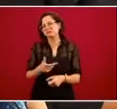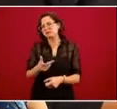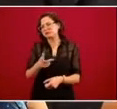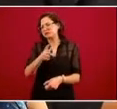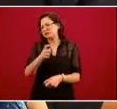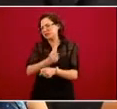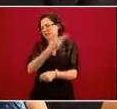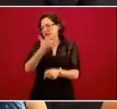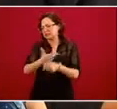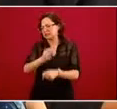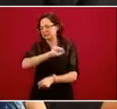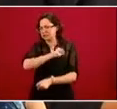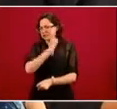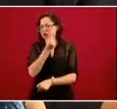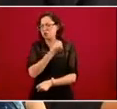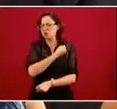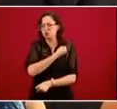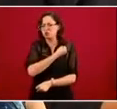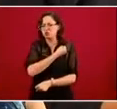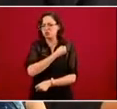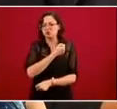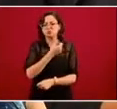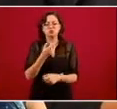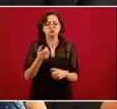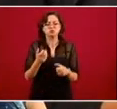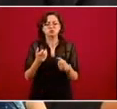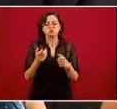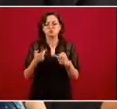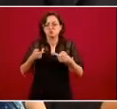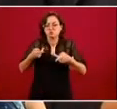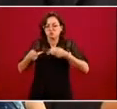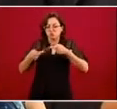chaotic conditions of operation, I